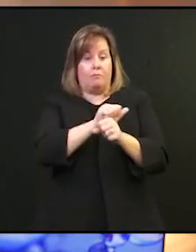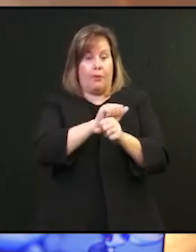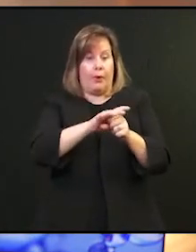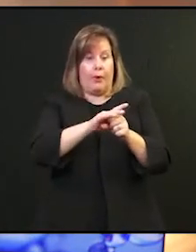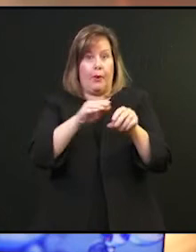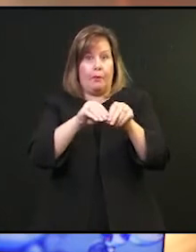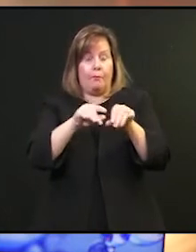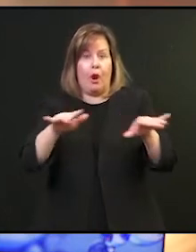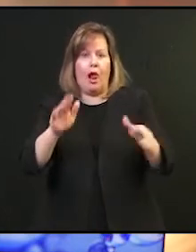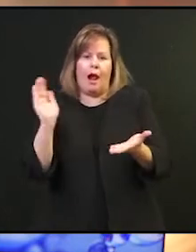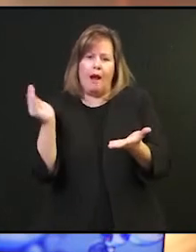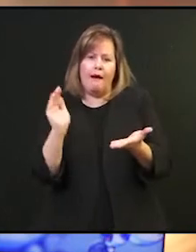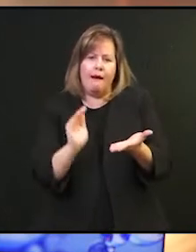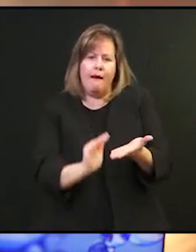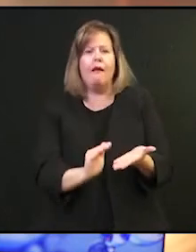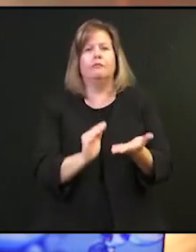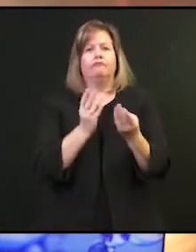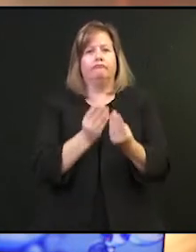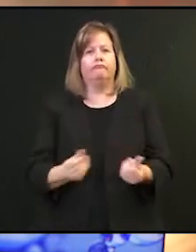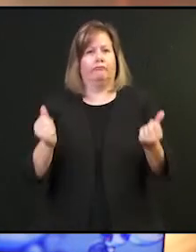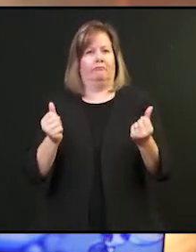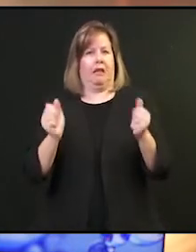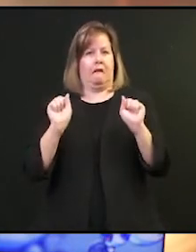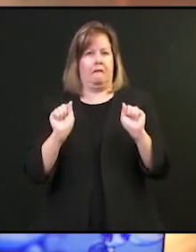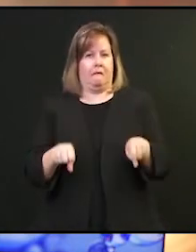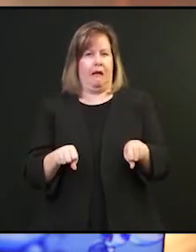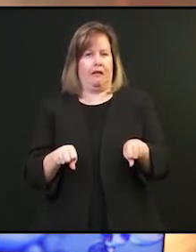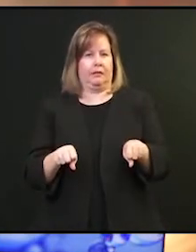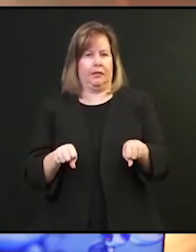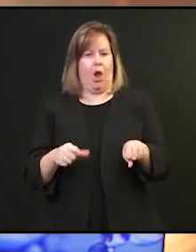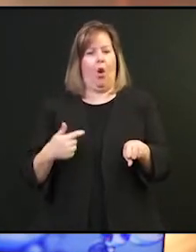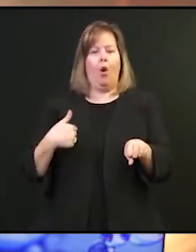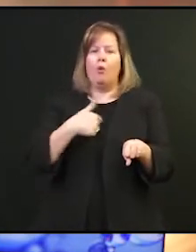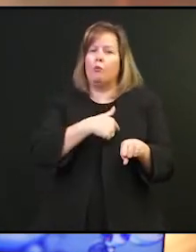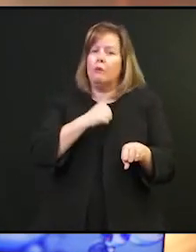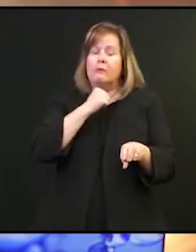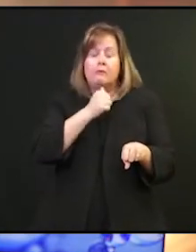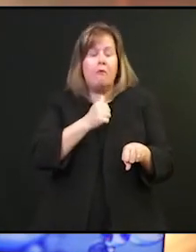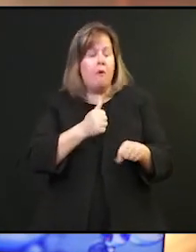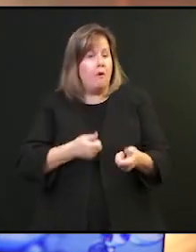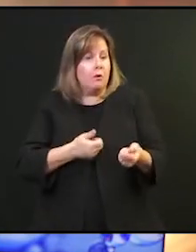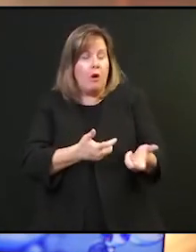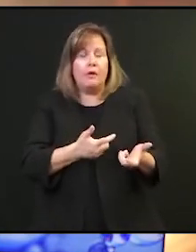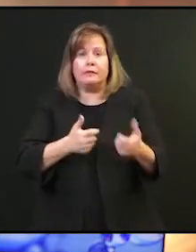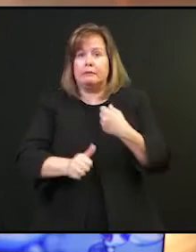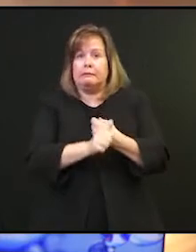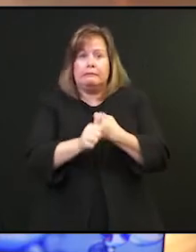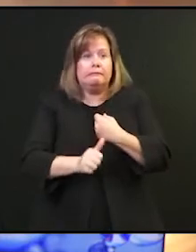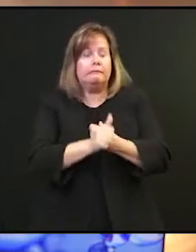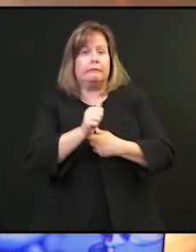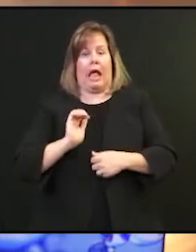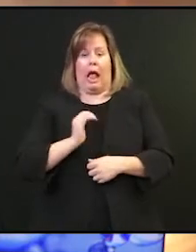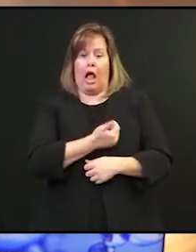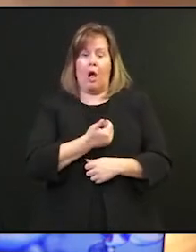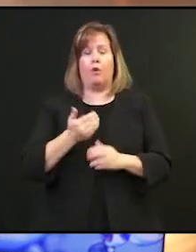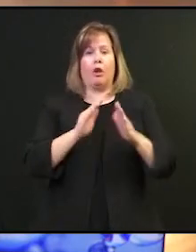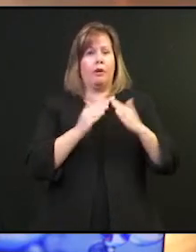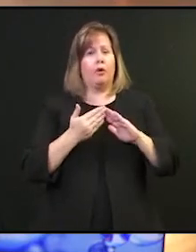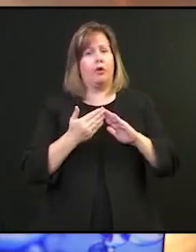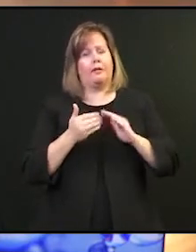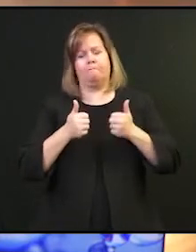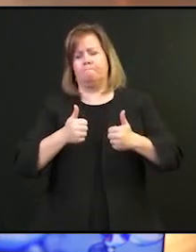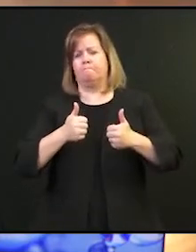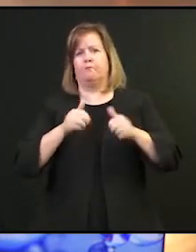as possible and as causing as little damage as possible to our community. You're doing tremendous work. It's